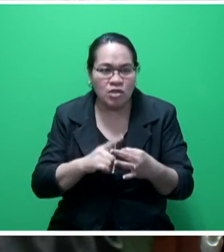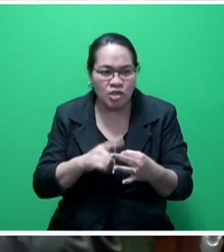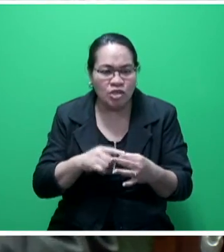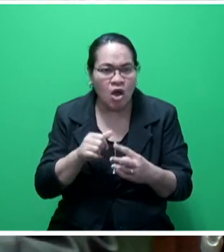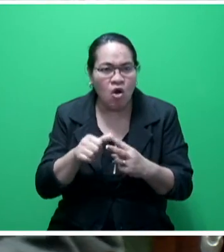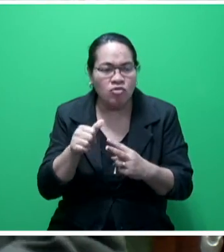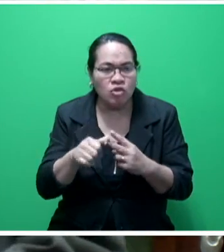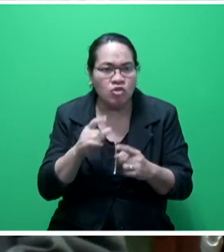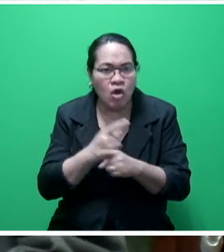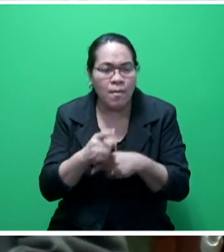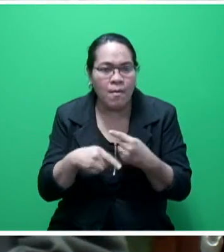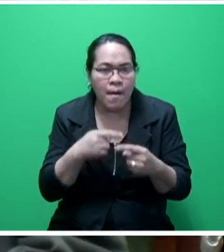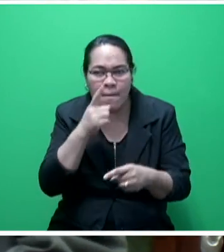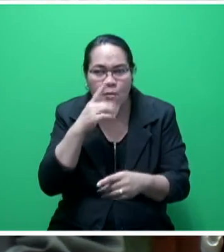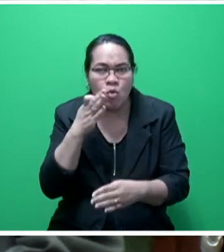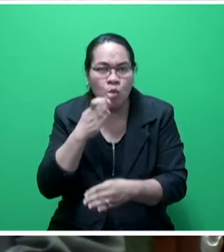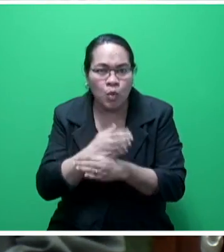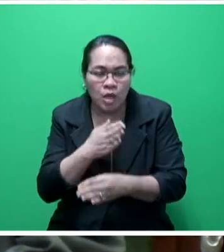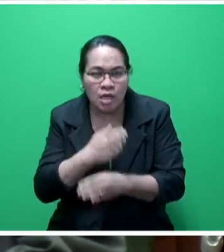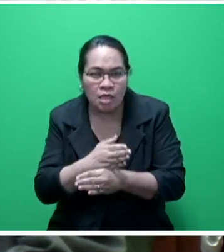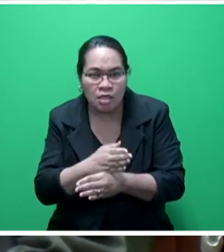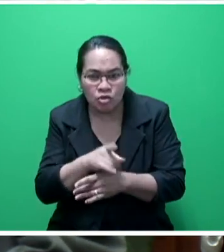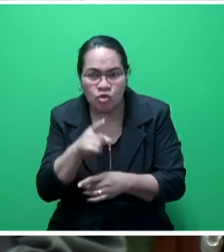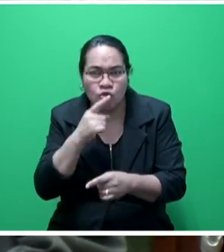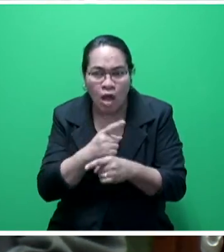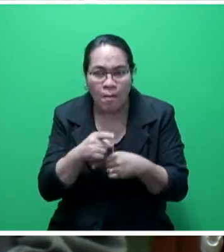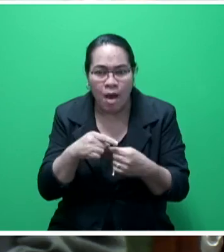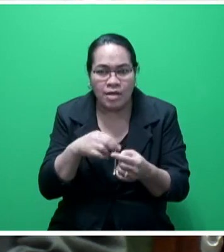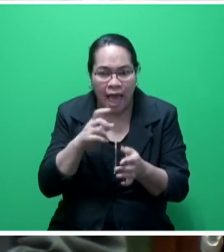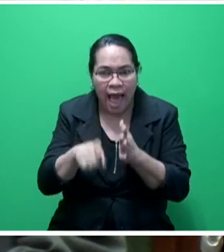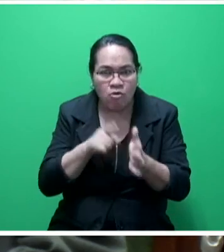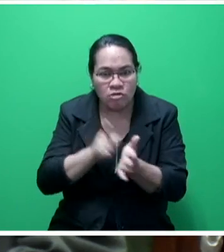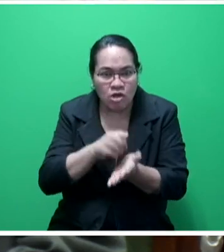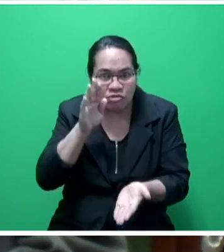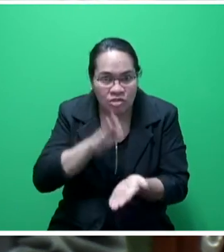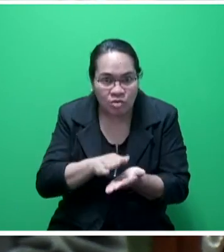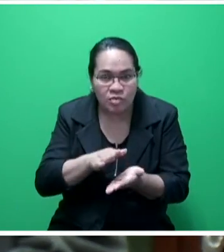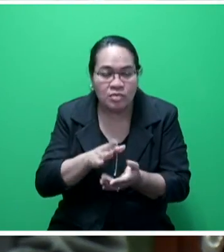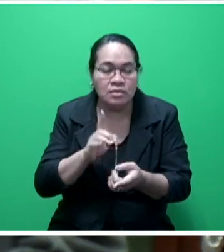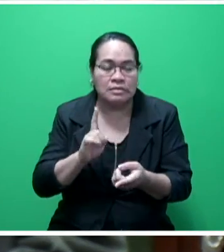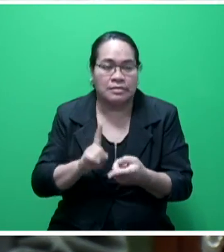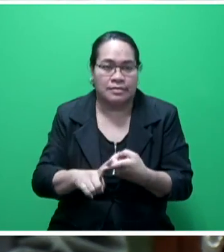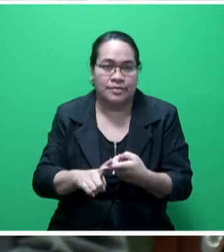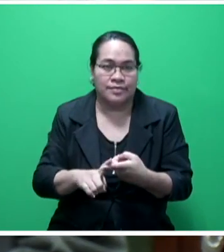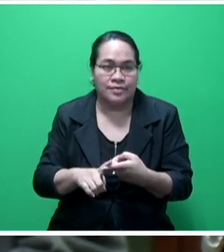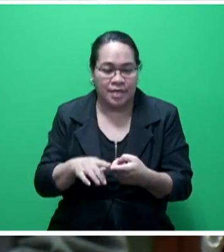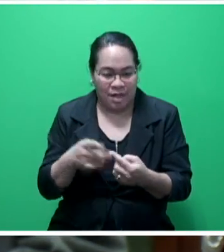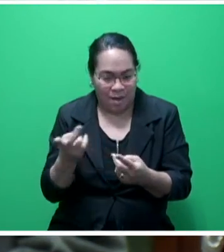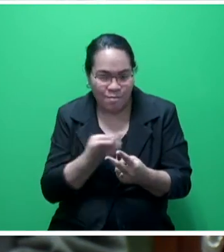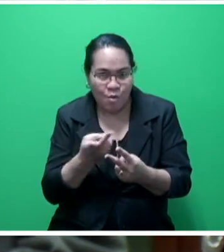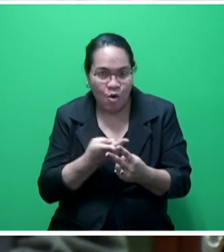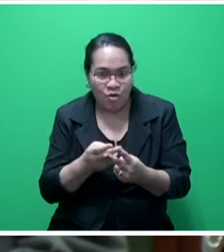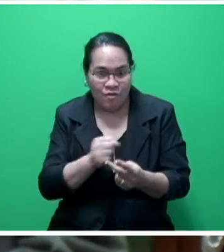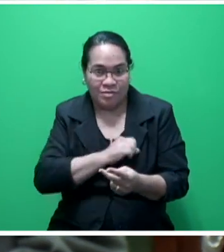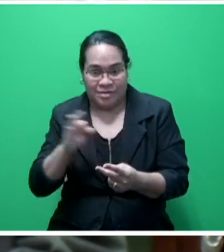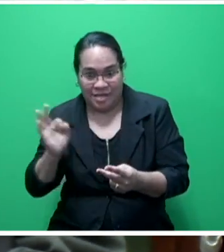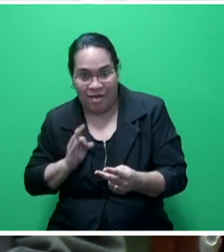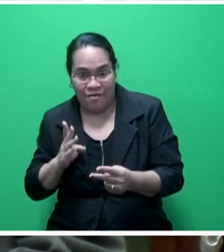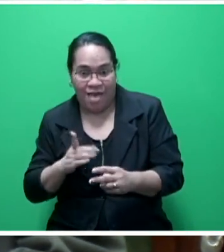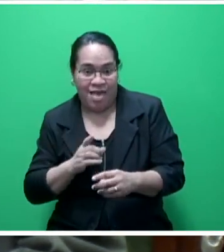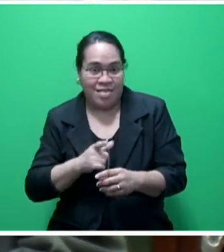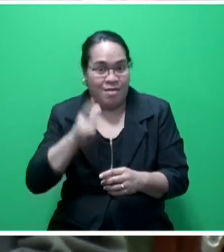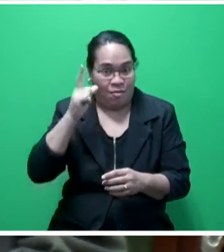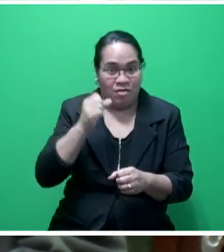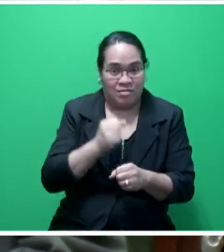also about the people who work. We talked about reduced hours. So it's both the employer and the employees, from what I